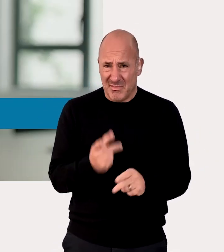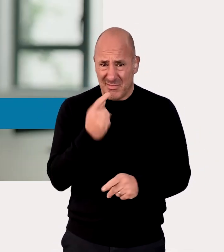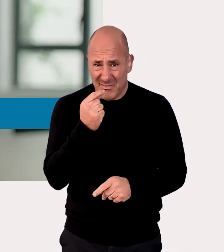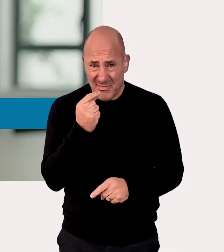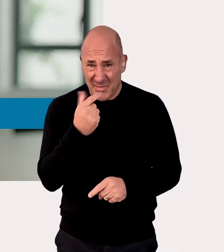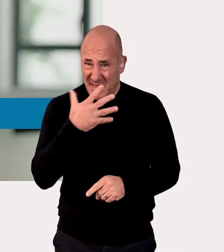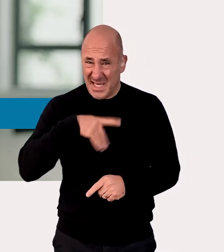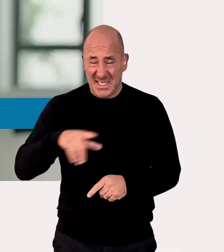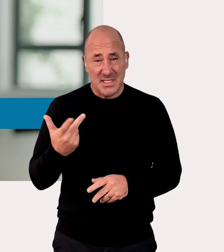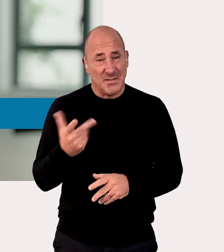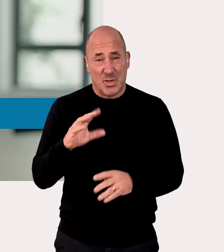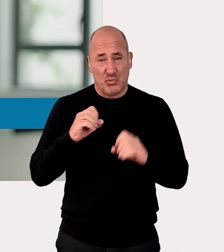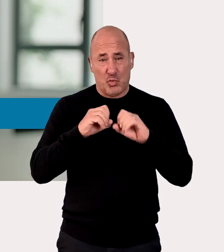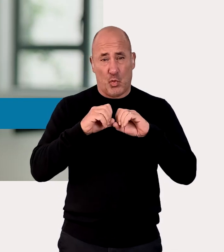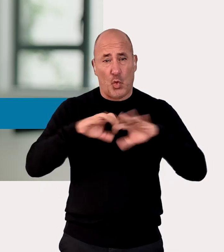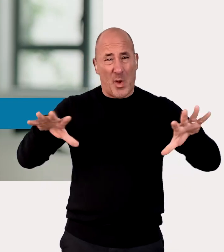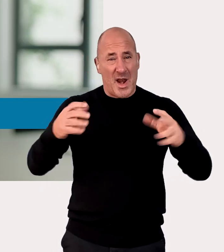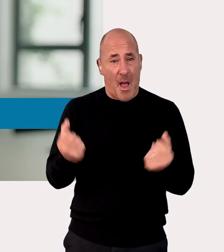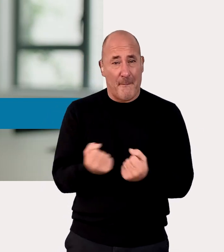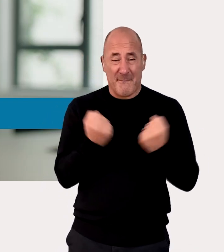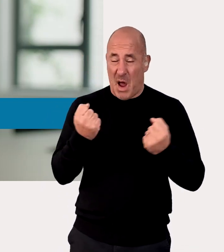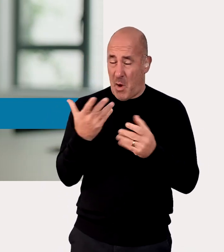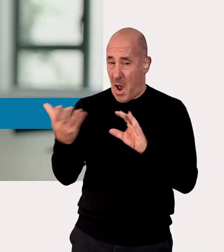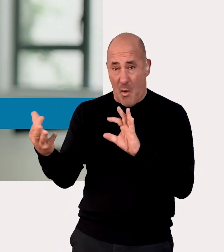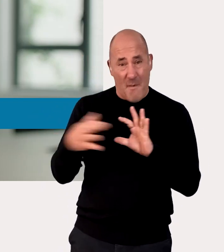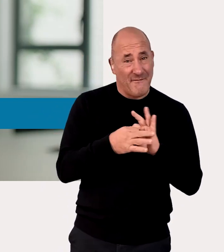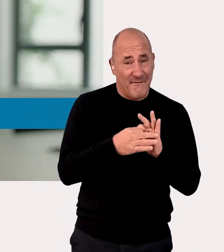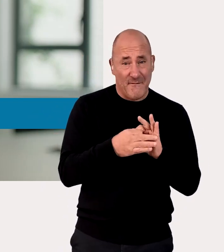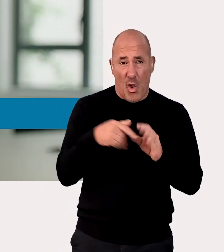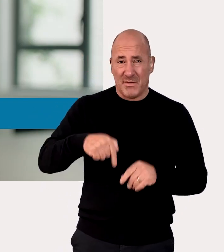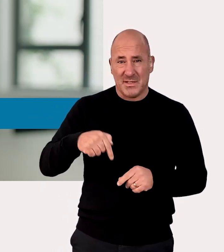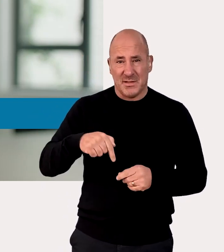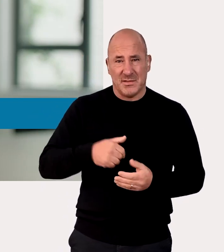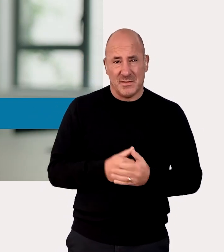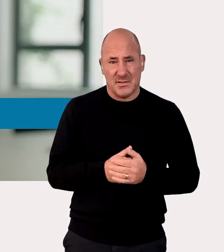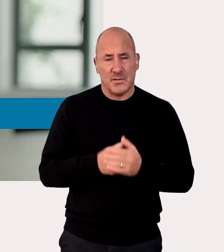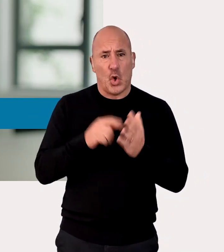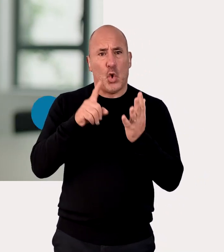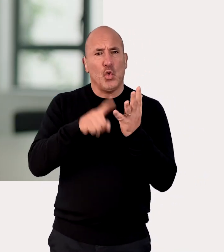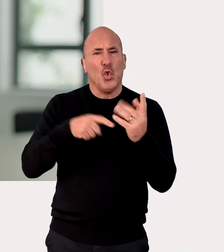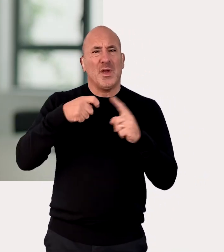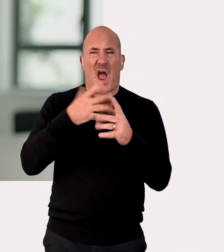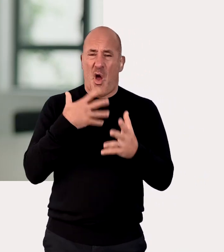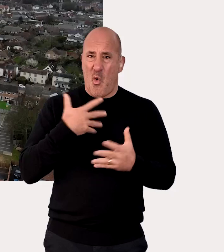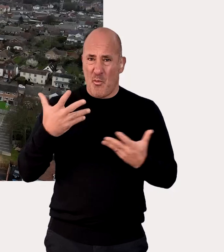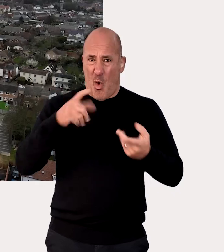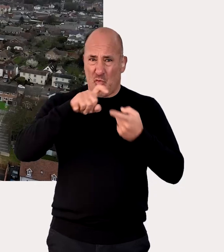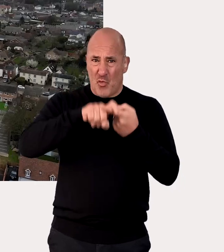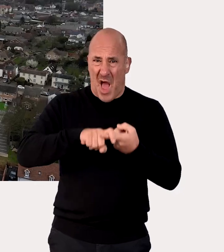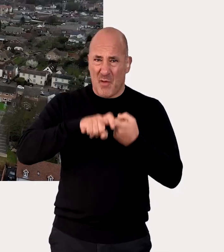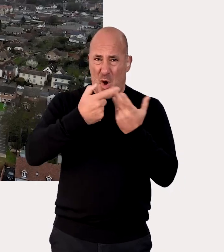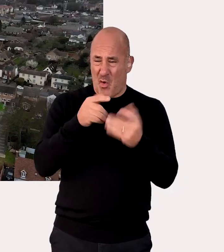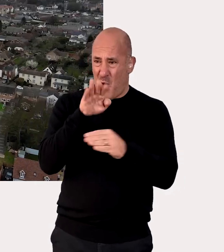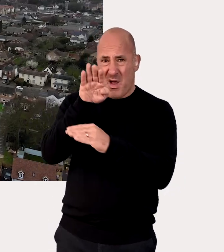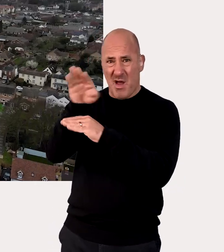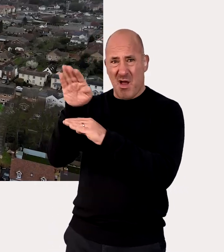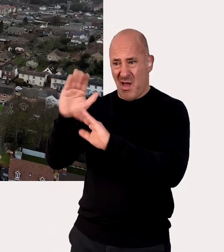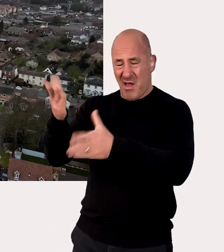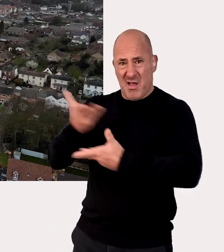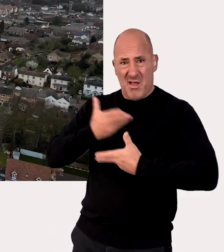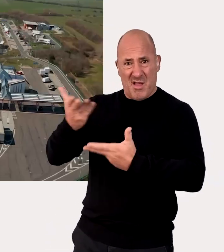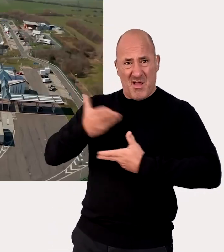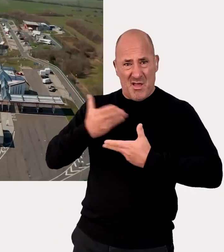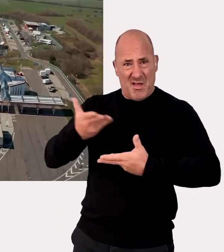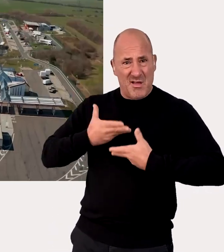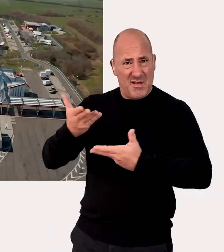this country, and we do, you have to have nuclear power as a key part of the mix. And the UK